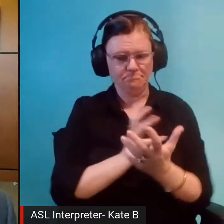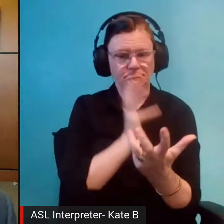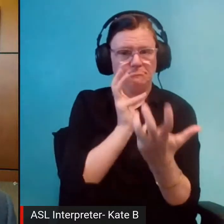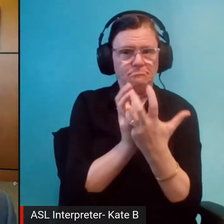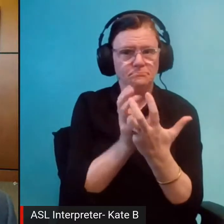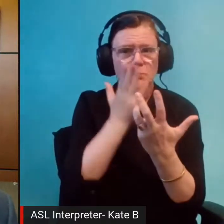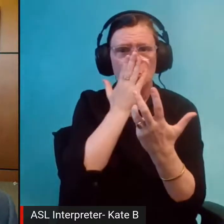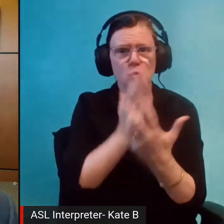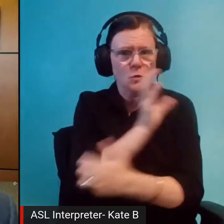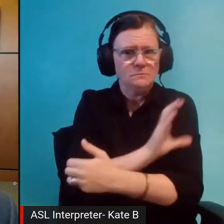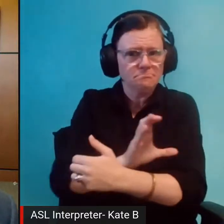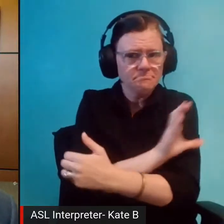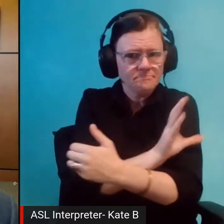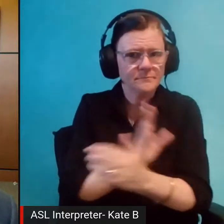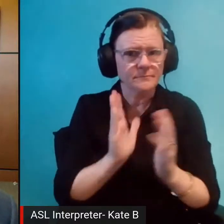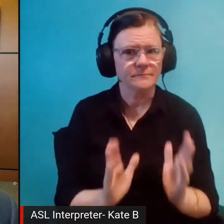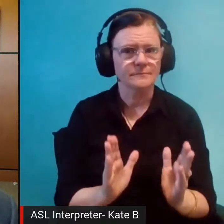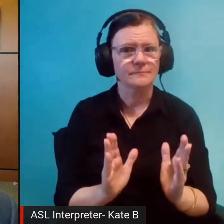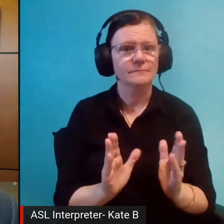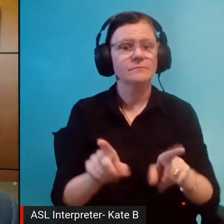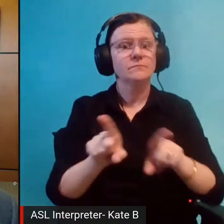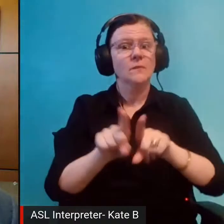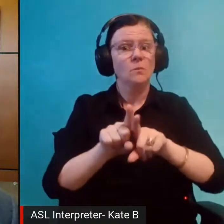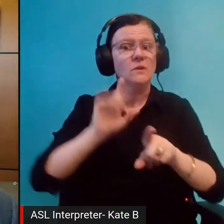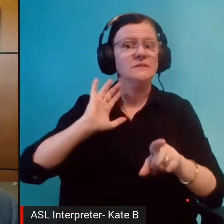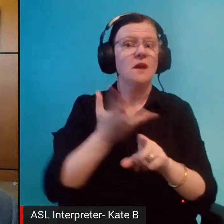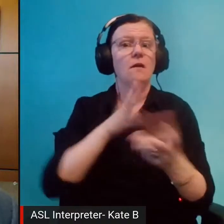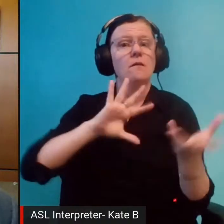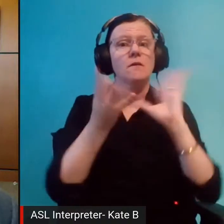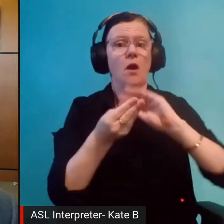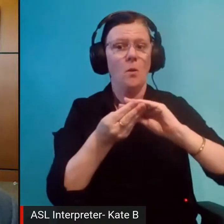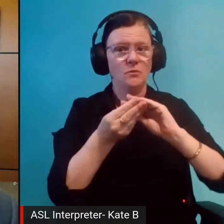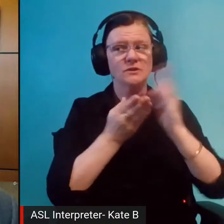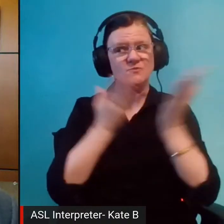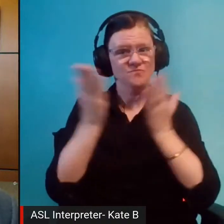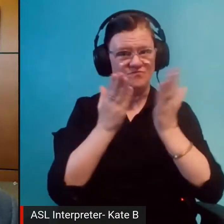clinicians and adding to our comprehensive service mission.